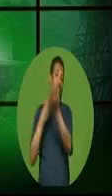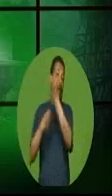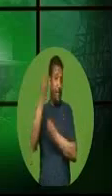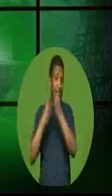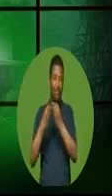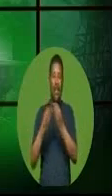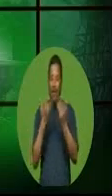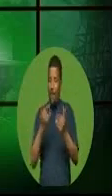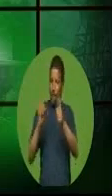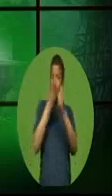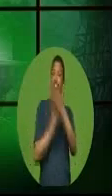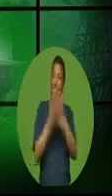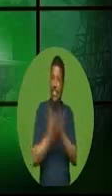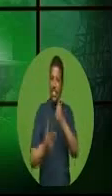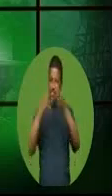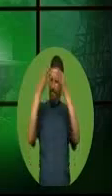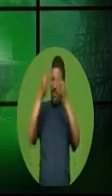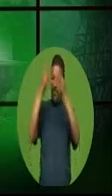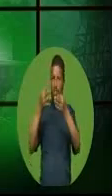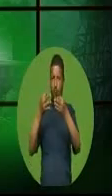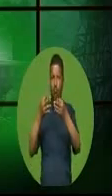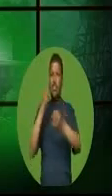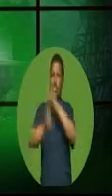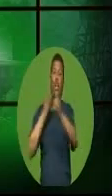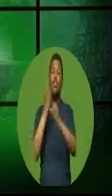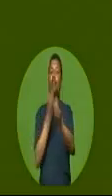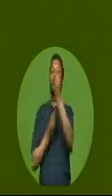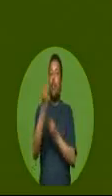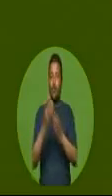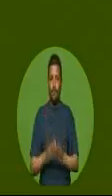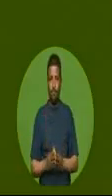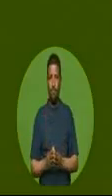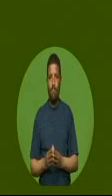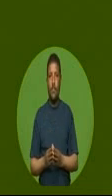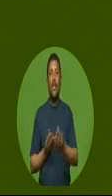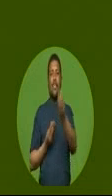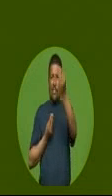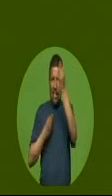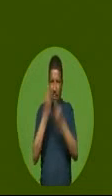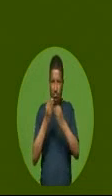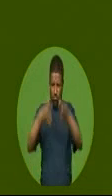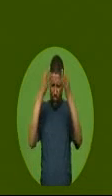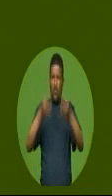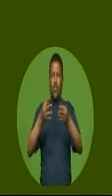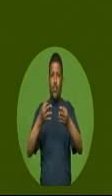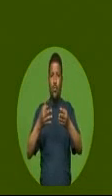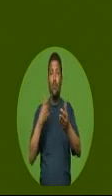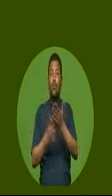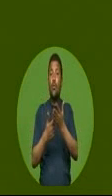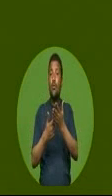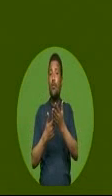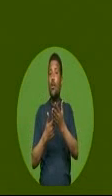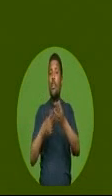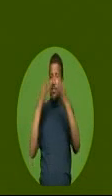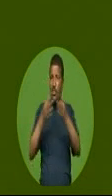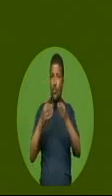first discuss restrictions on international trade. A trade restriction is an artificial